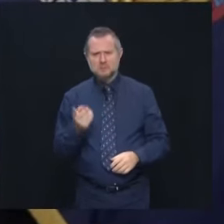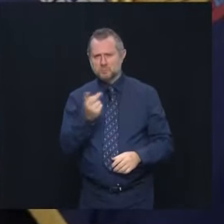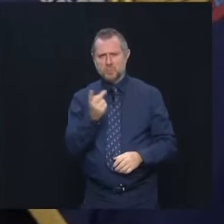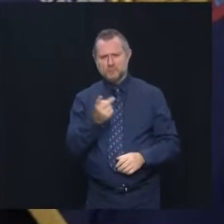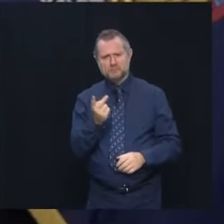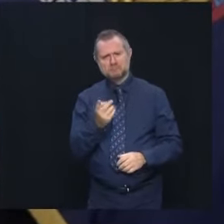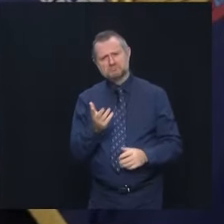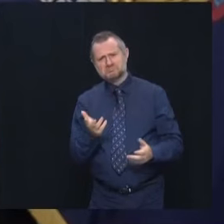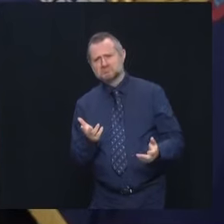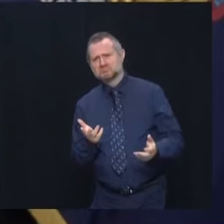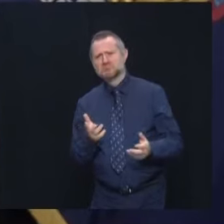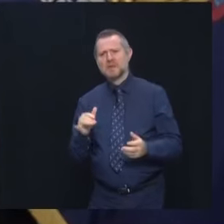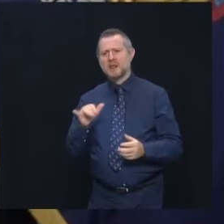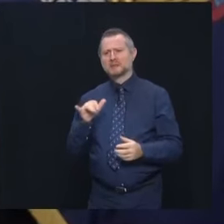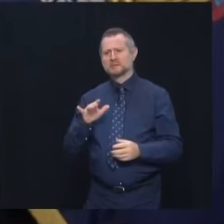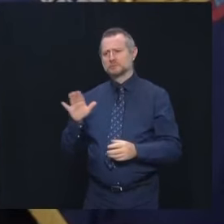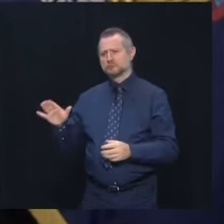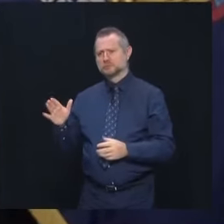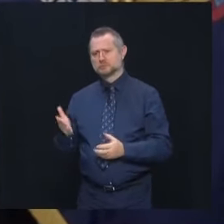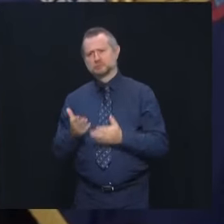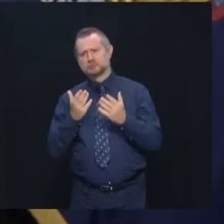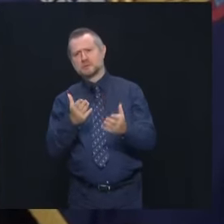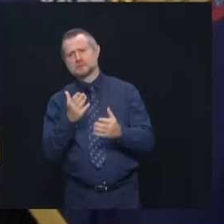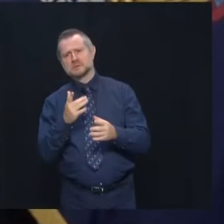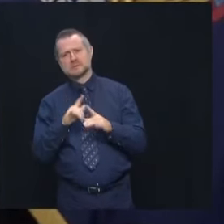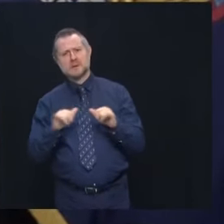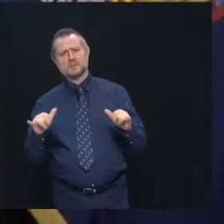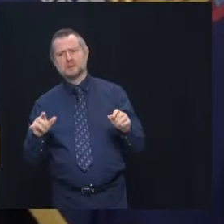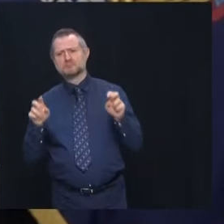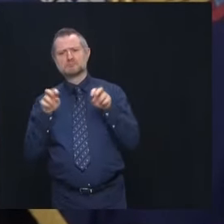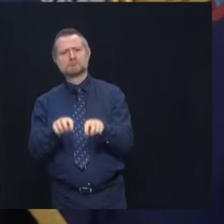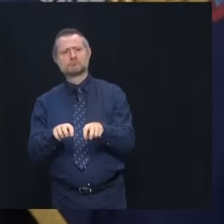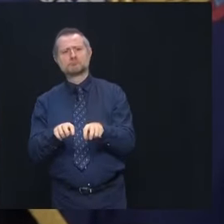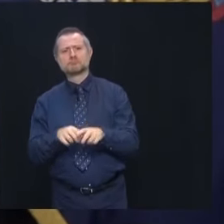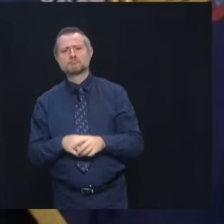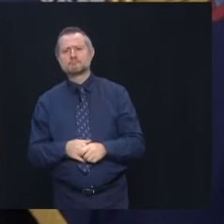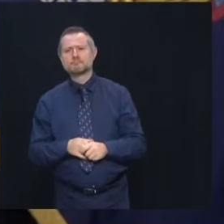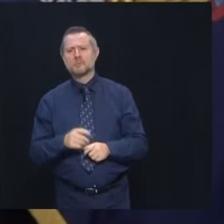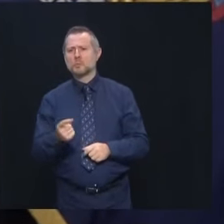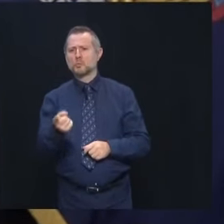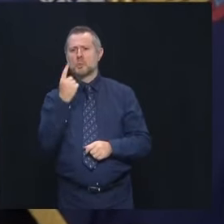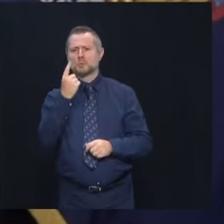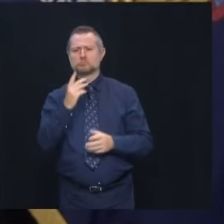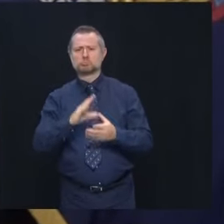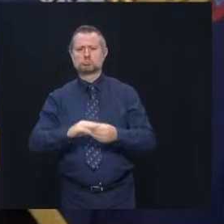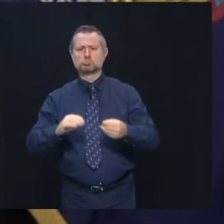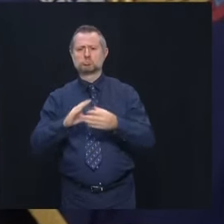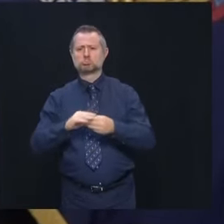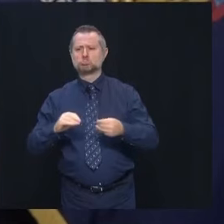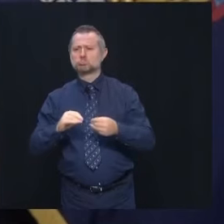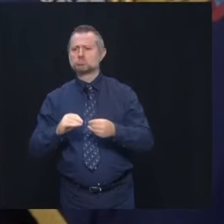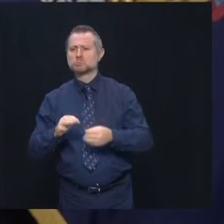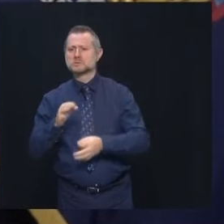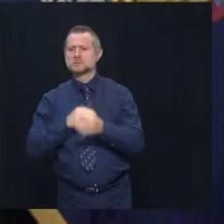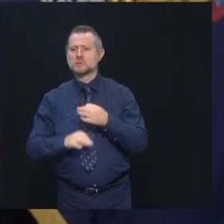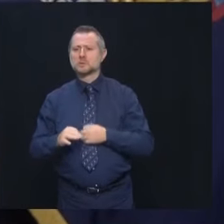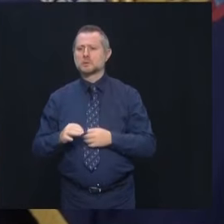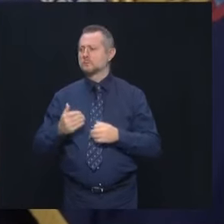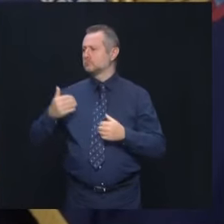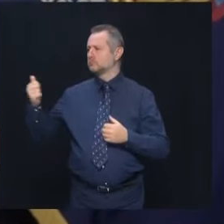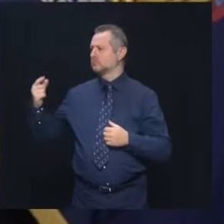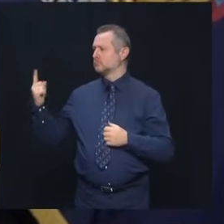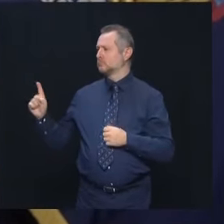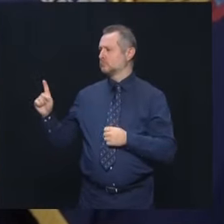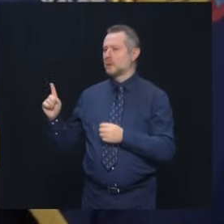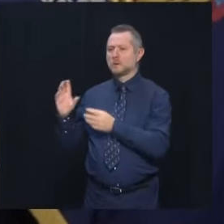as Fred suggests, come together, one message from one place, instead of these different voices